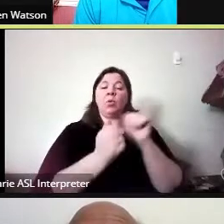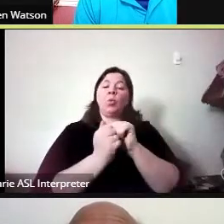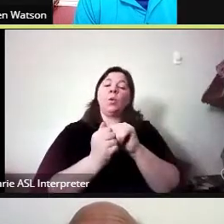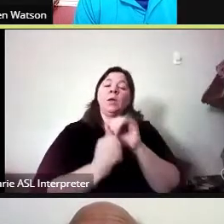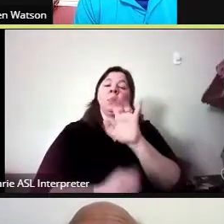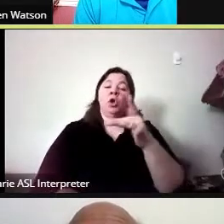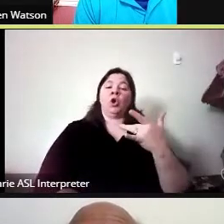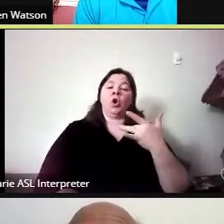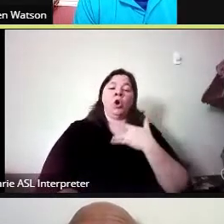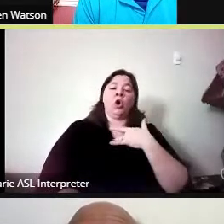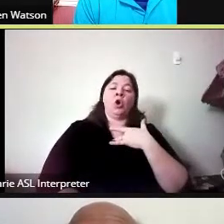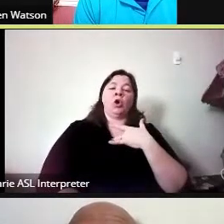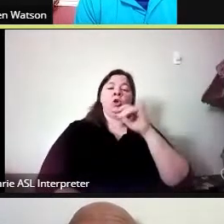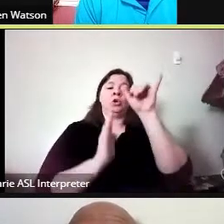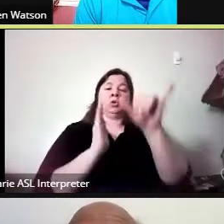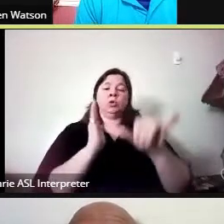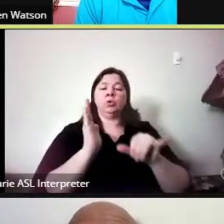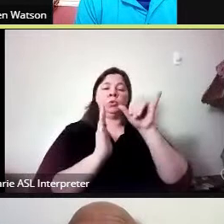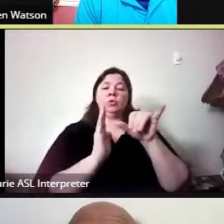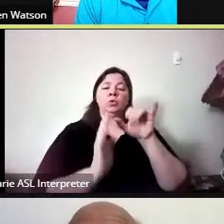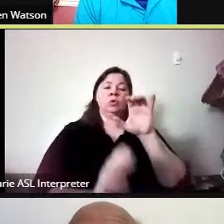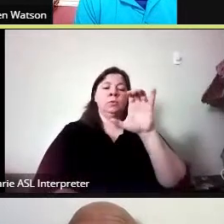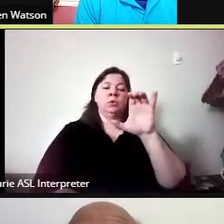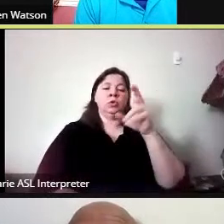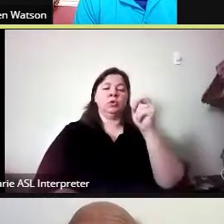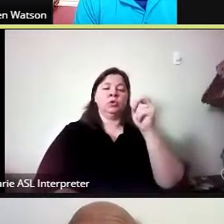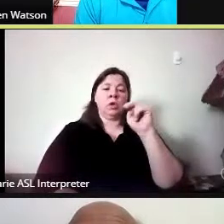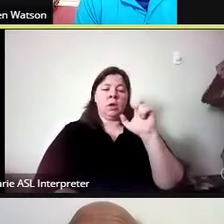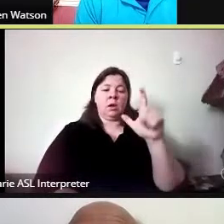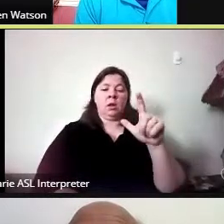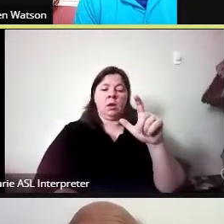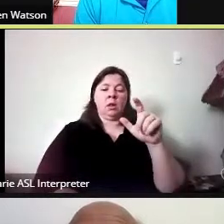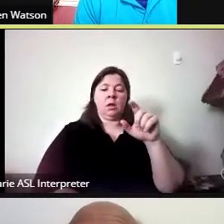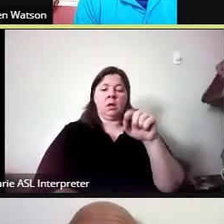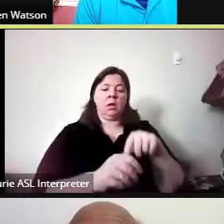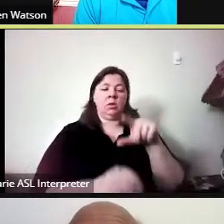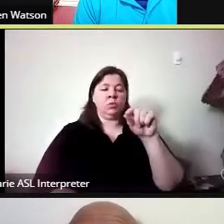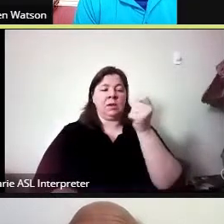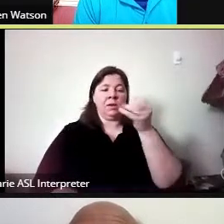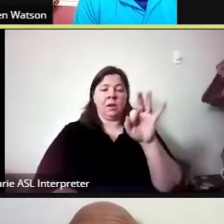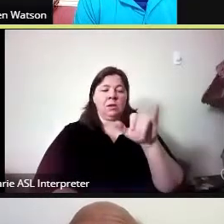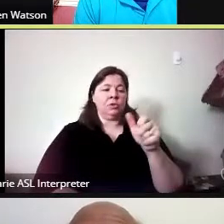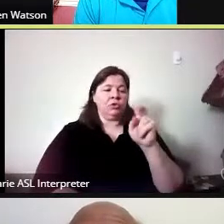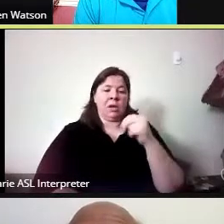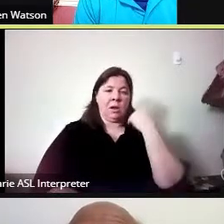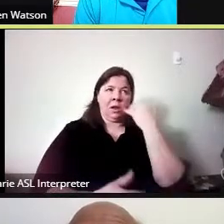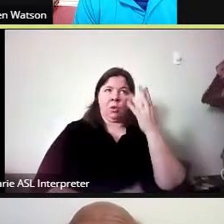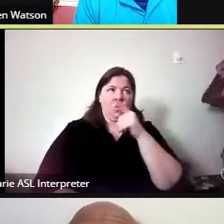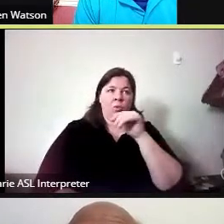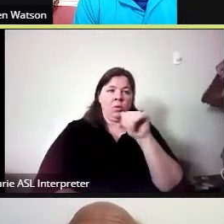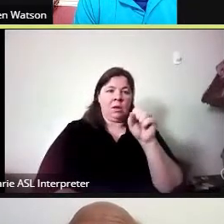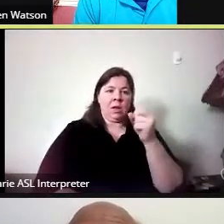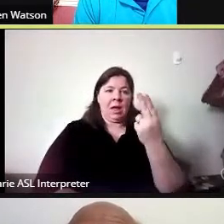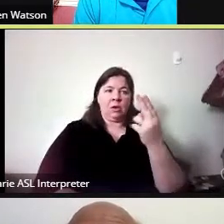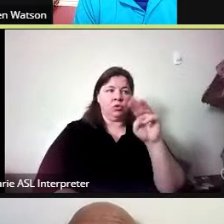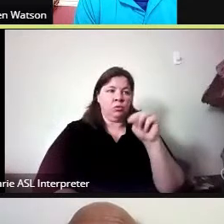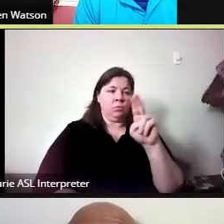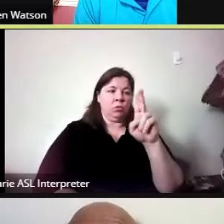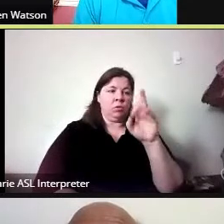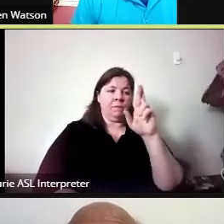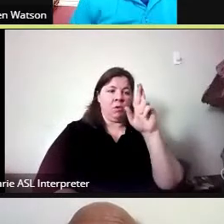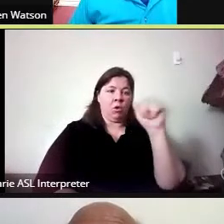I got into Onpassive in 2019 of January, and I didn't know who Ash Mufarah was until last